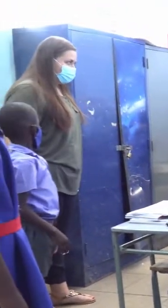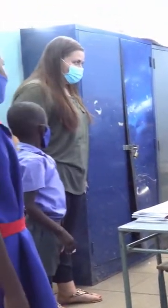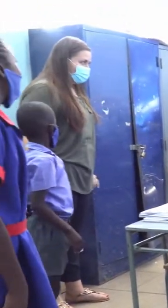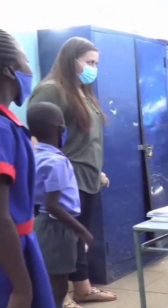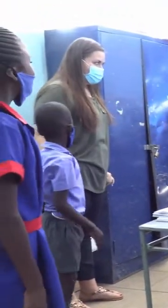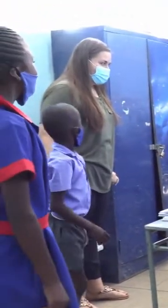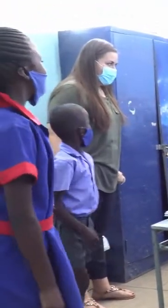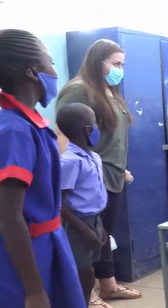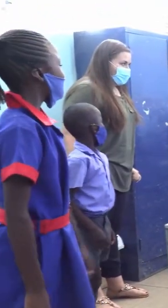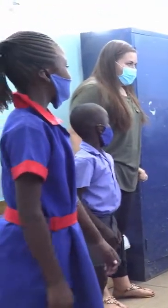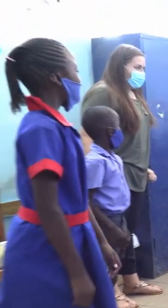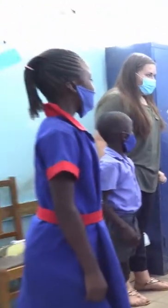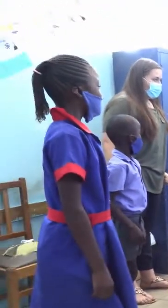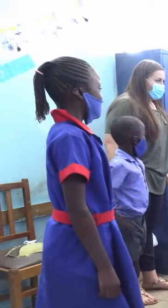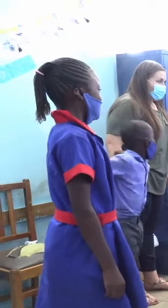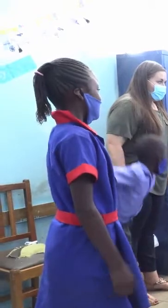One.